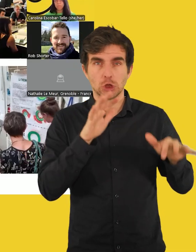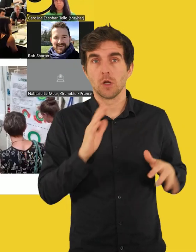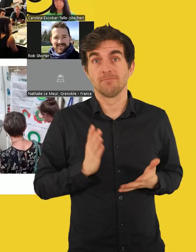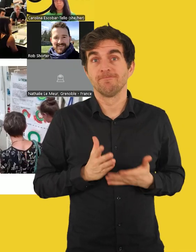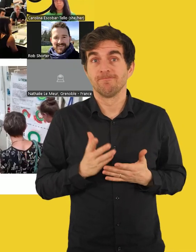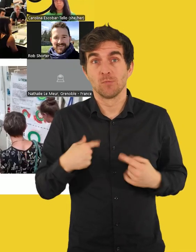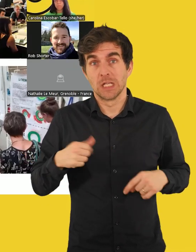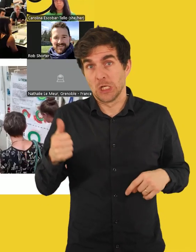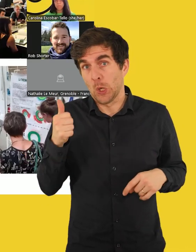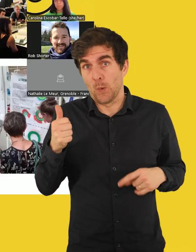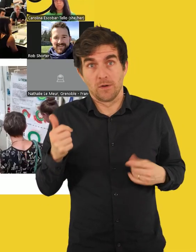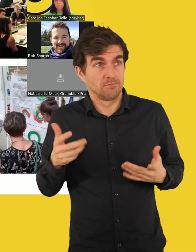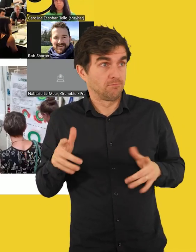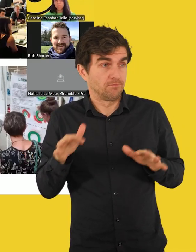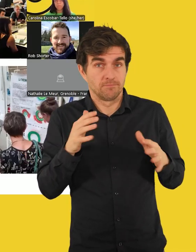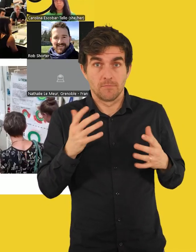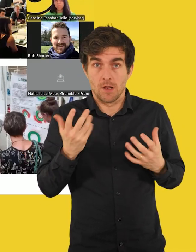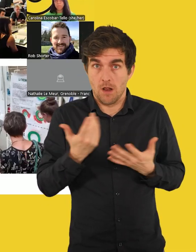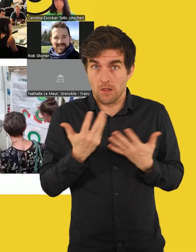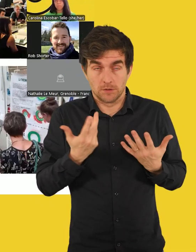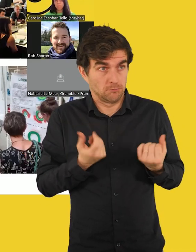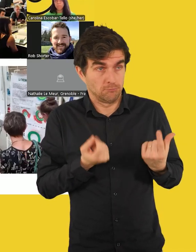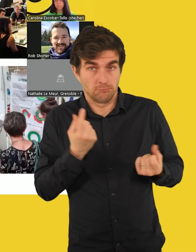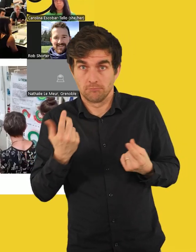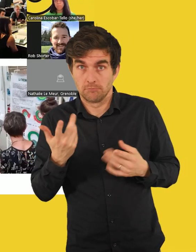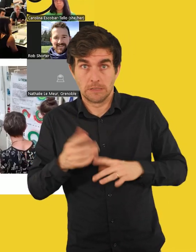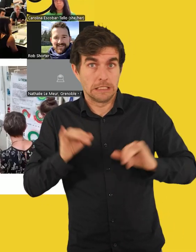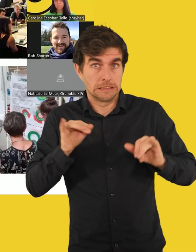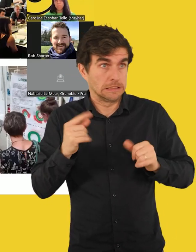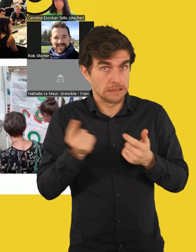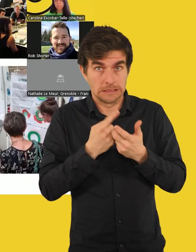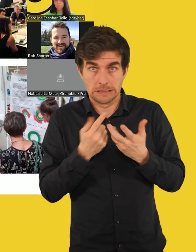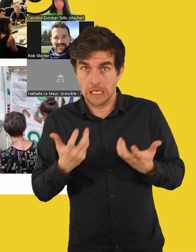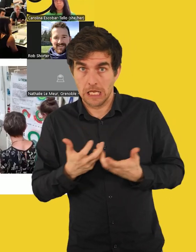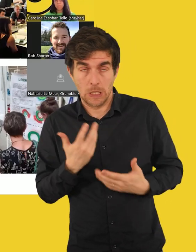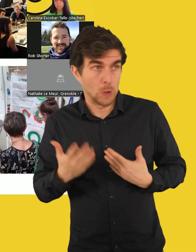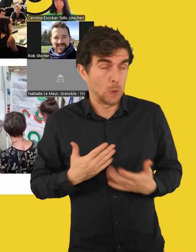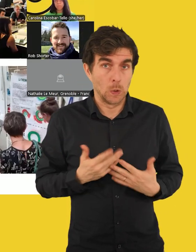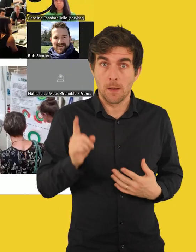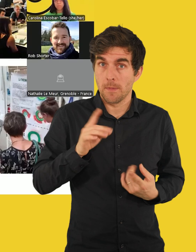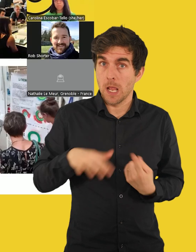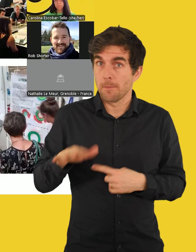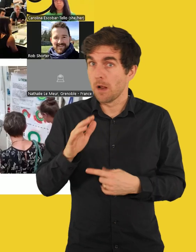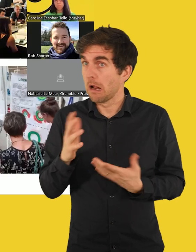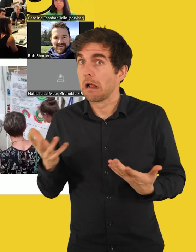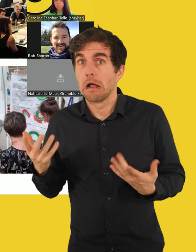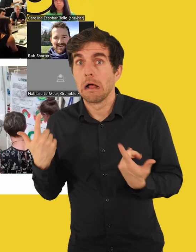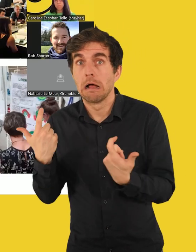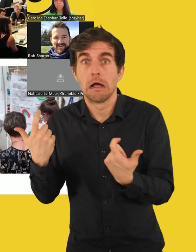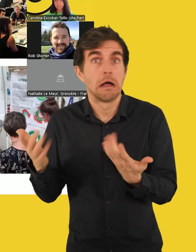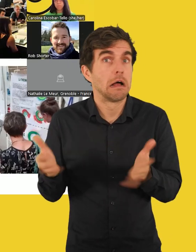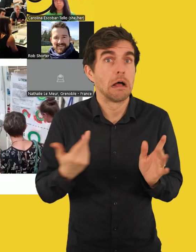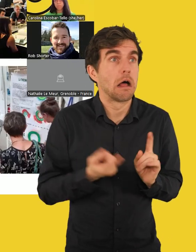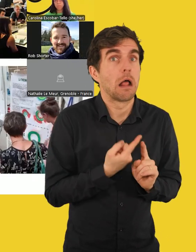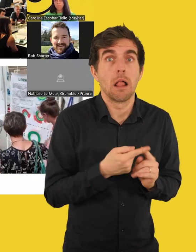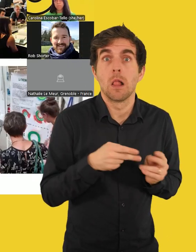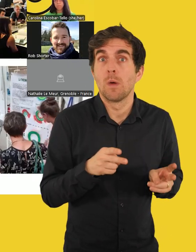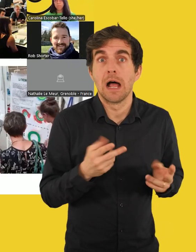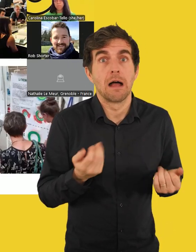our reality, right, around us. How can we have these ideas ready so that when crises occur and people are turning to